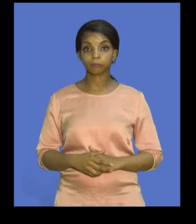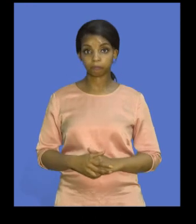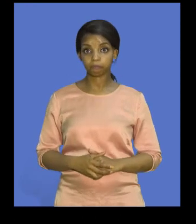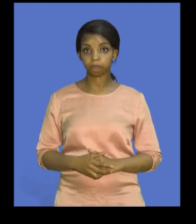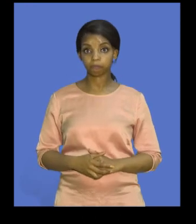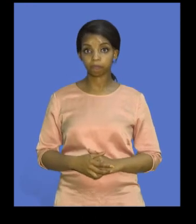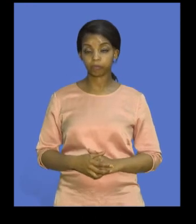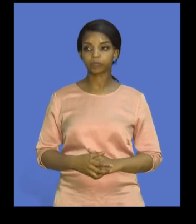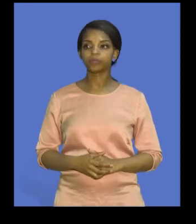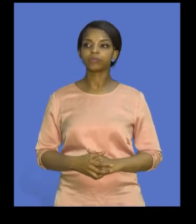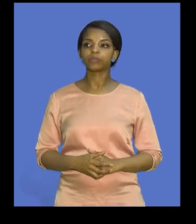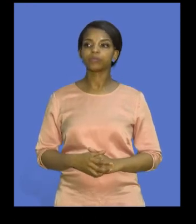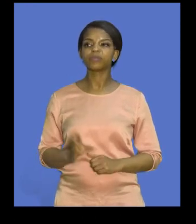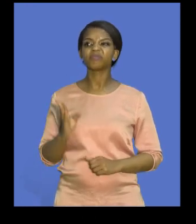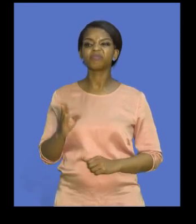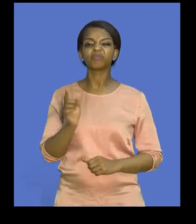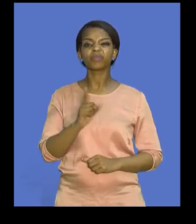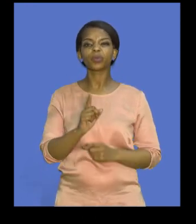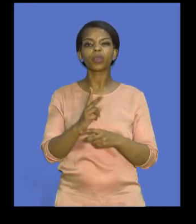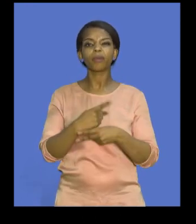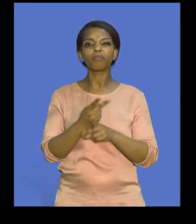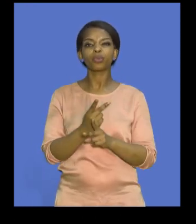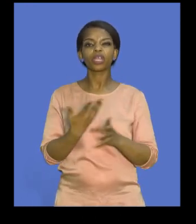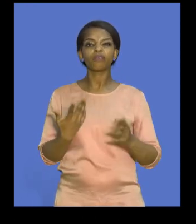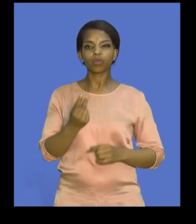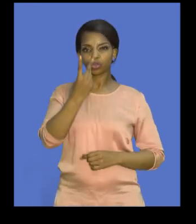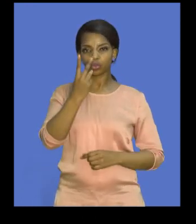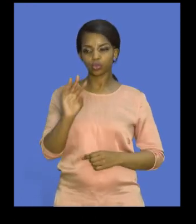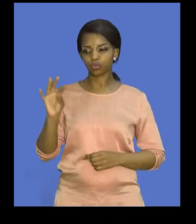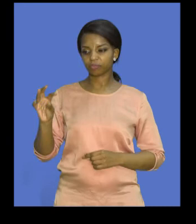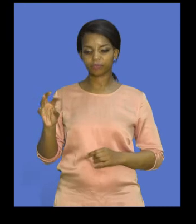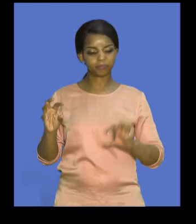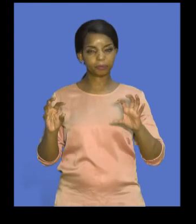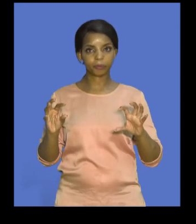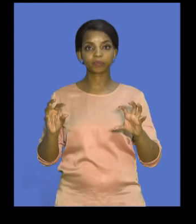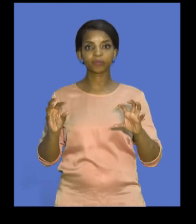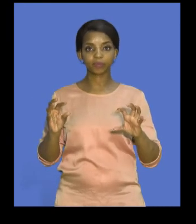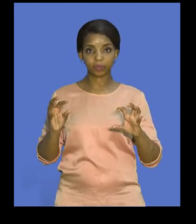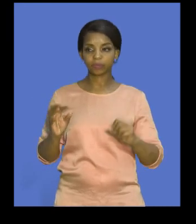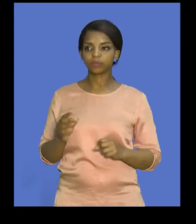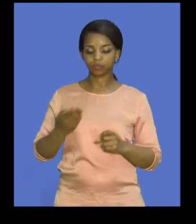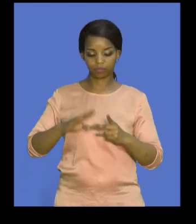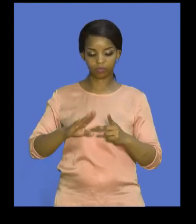So that's the product of the two charges, point charges concerned, and then the square of distance,